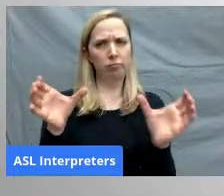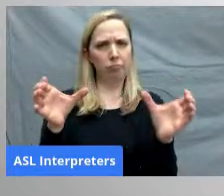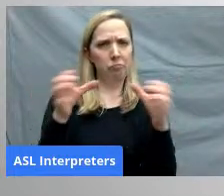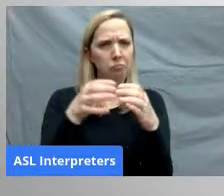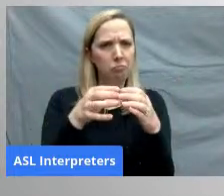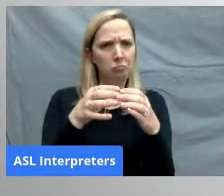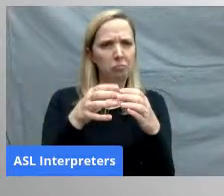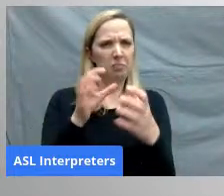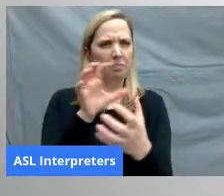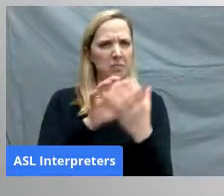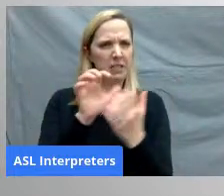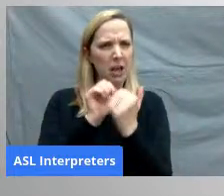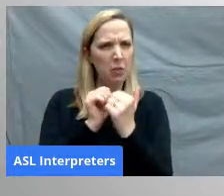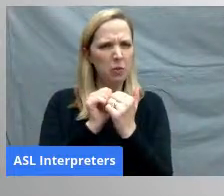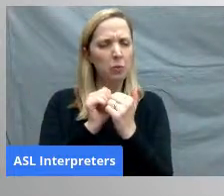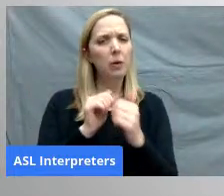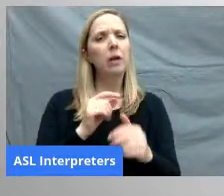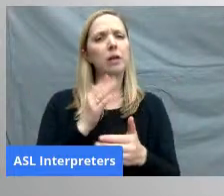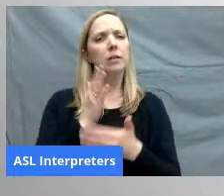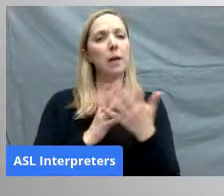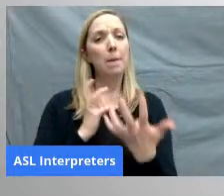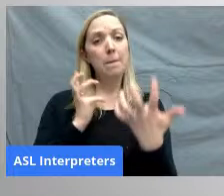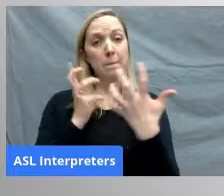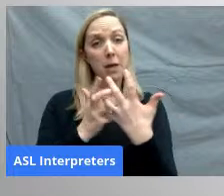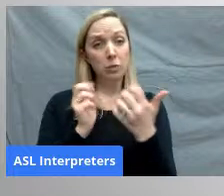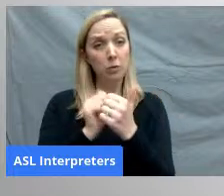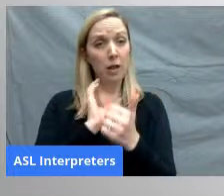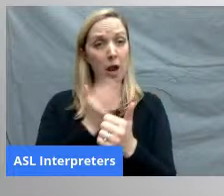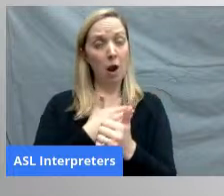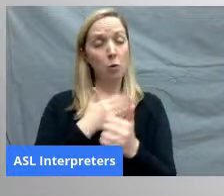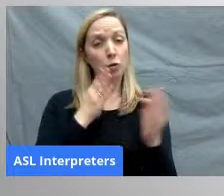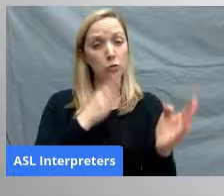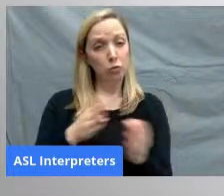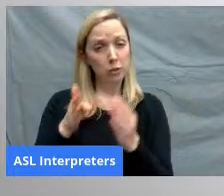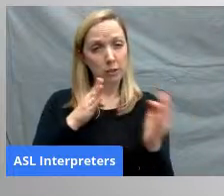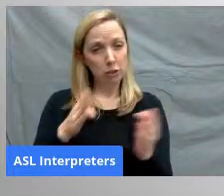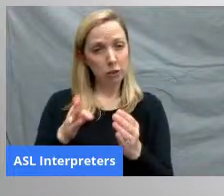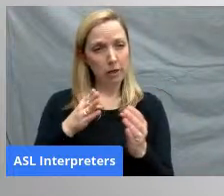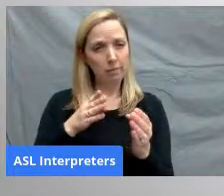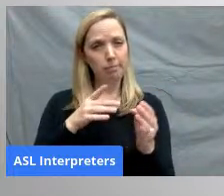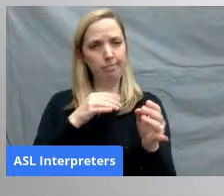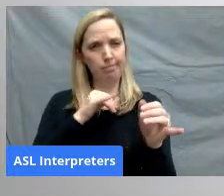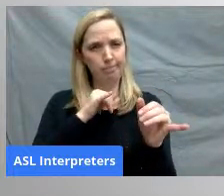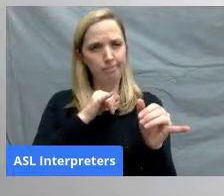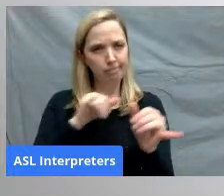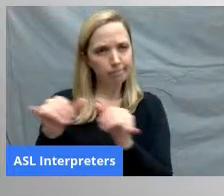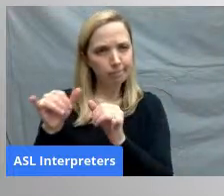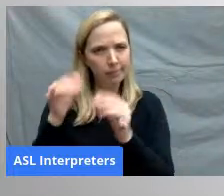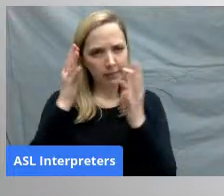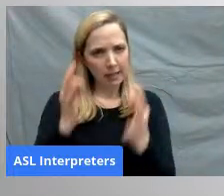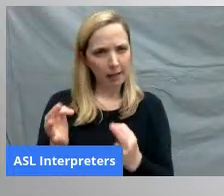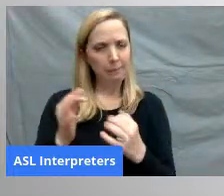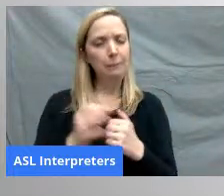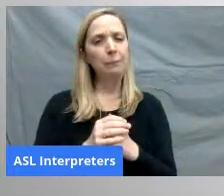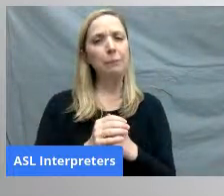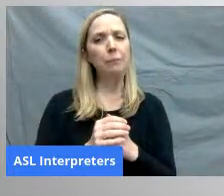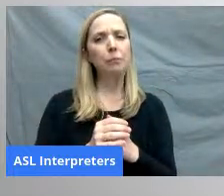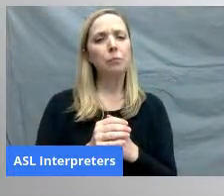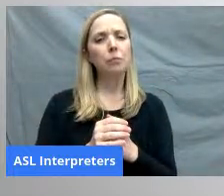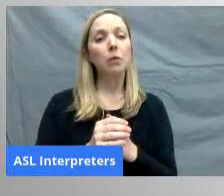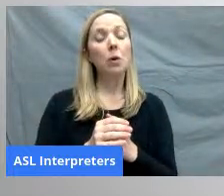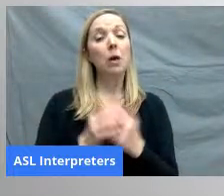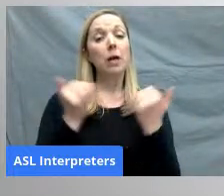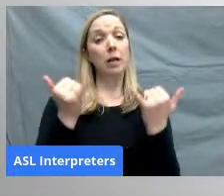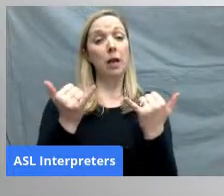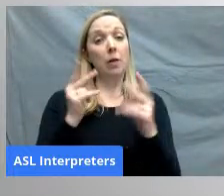our strategic plan. But at this time, we do have those new committees and the people that will be a part of